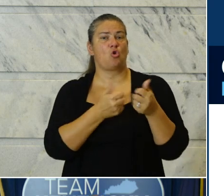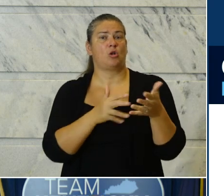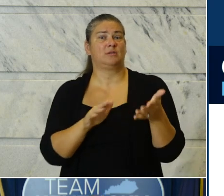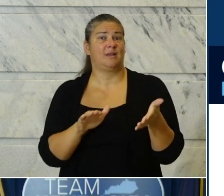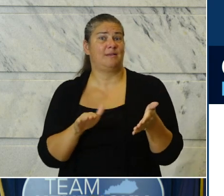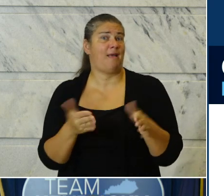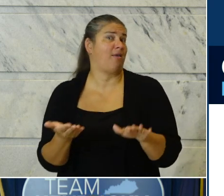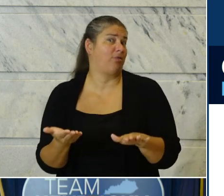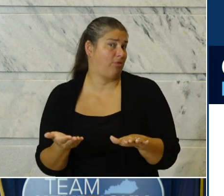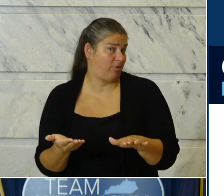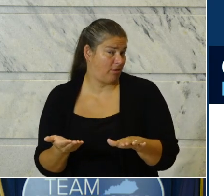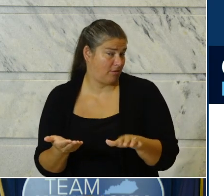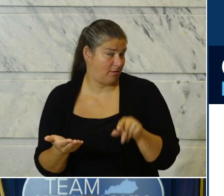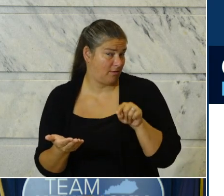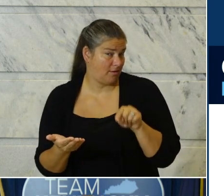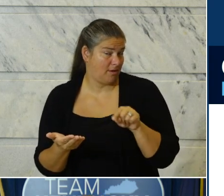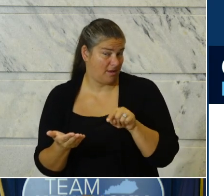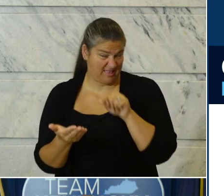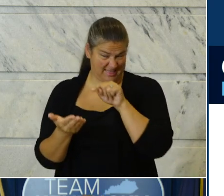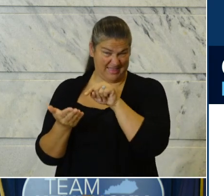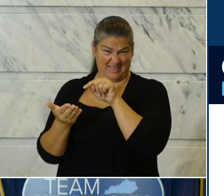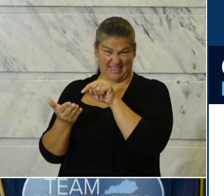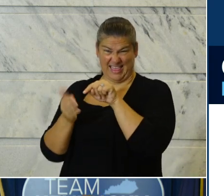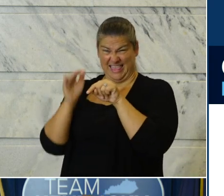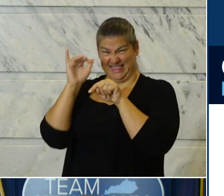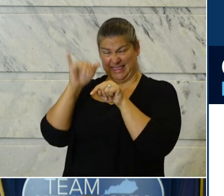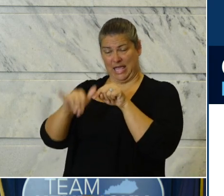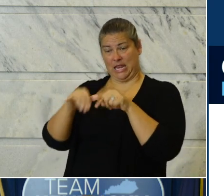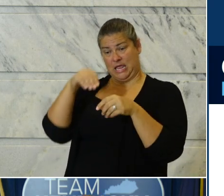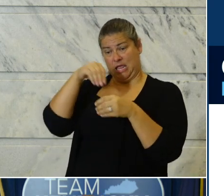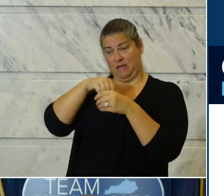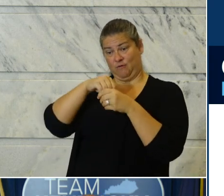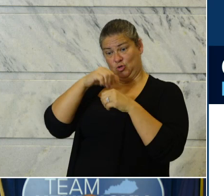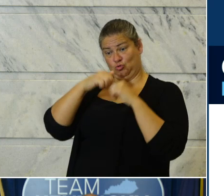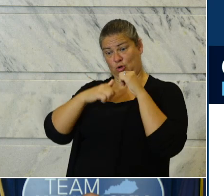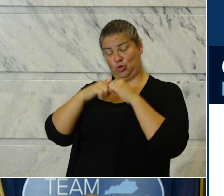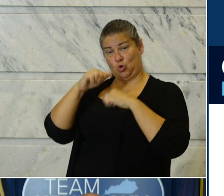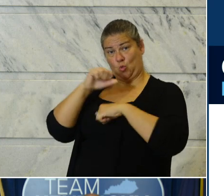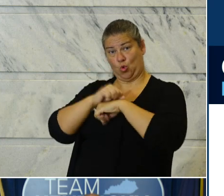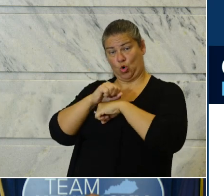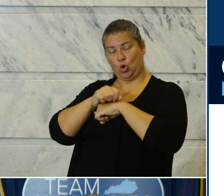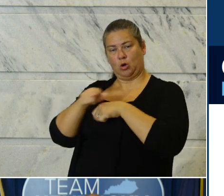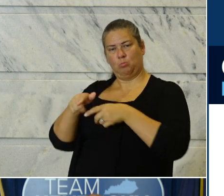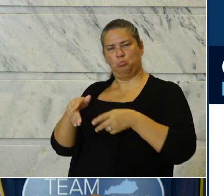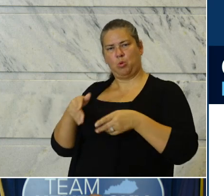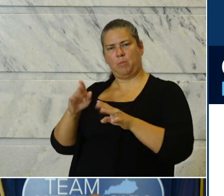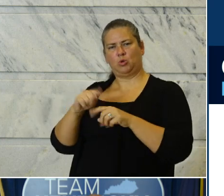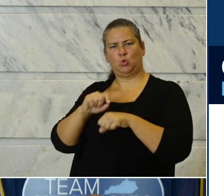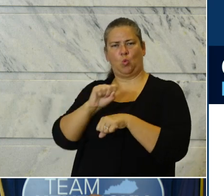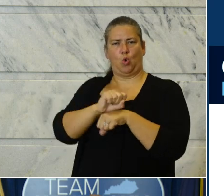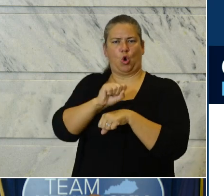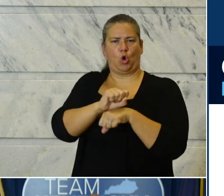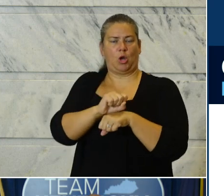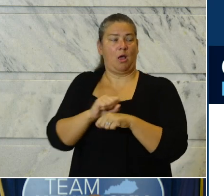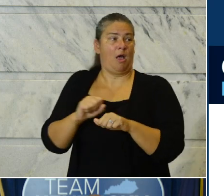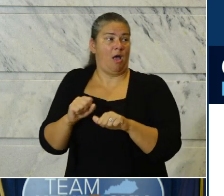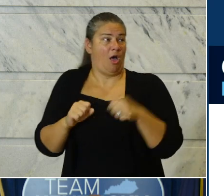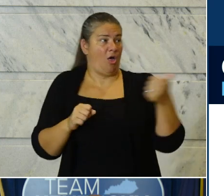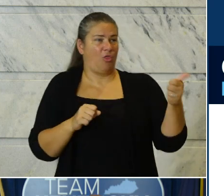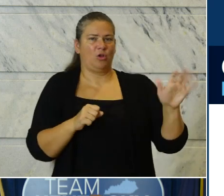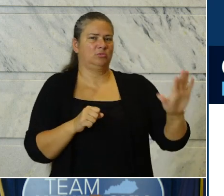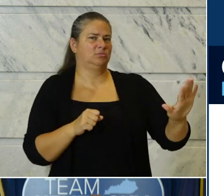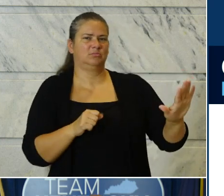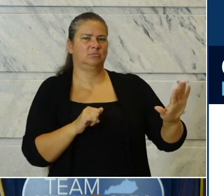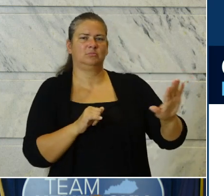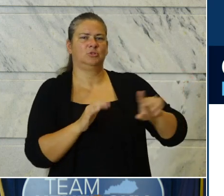in that case, those certain kinds of critical infrastructure workers should be permitted to work, whereas others may be told to shelter